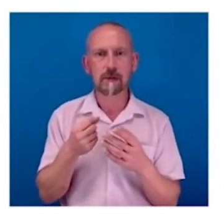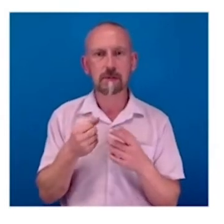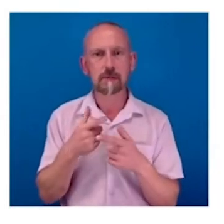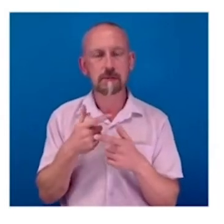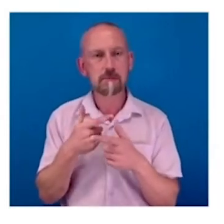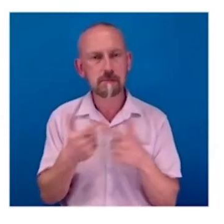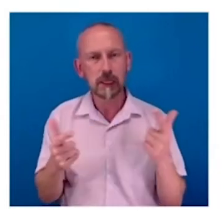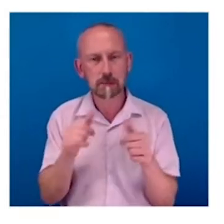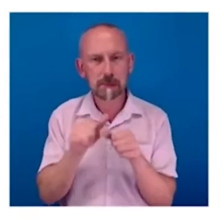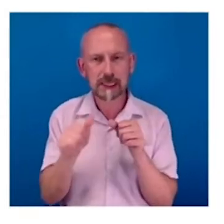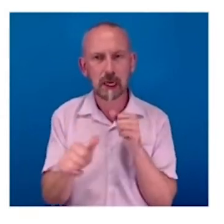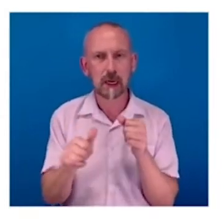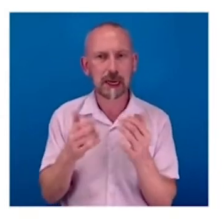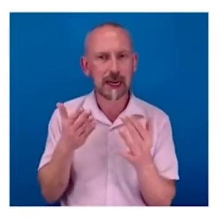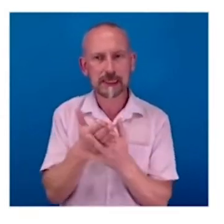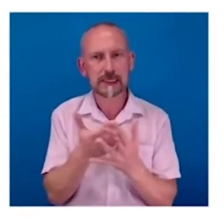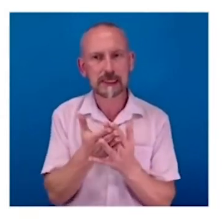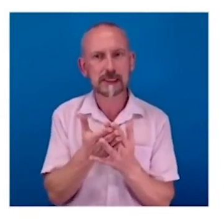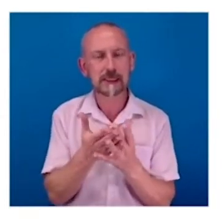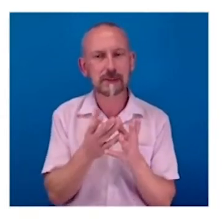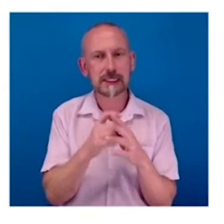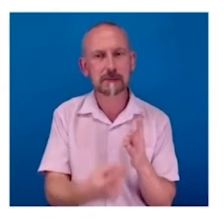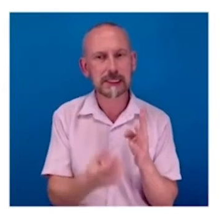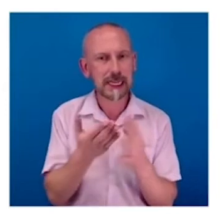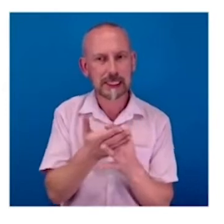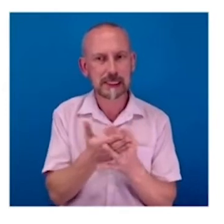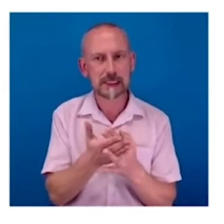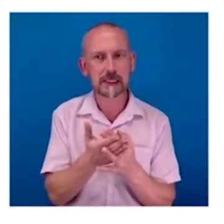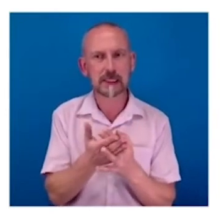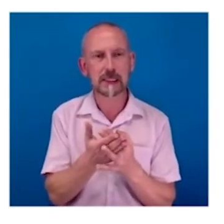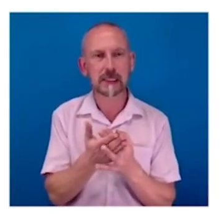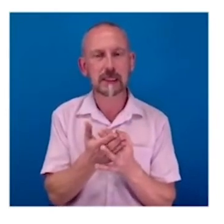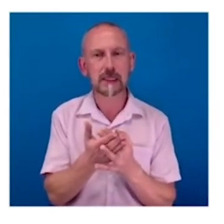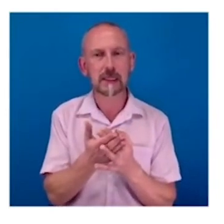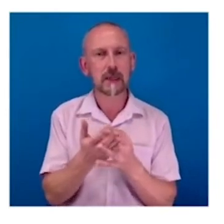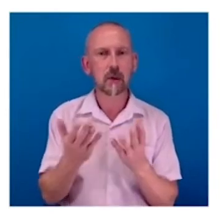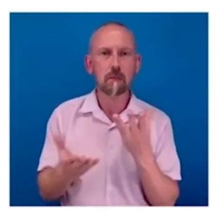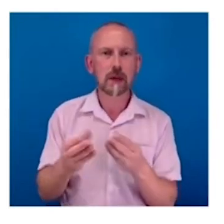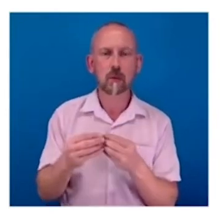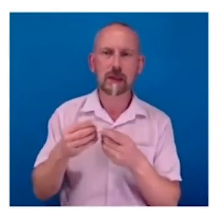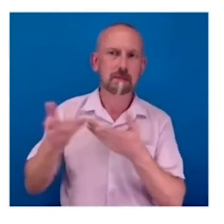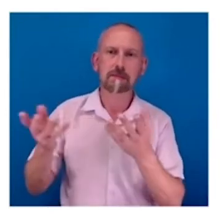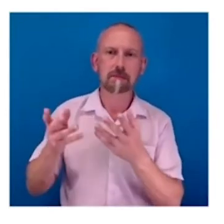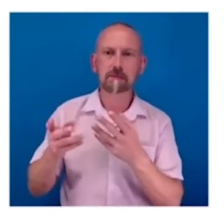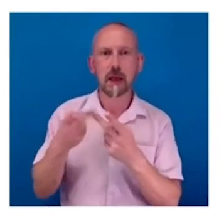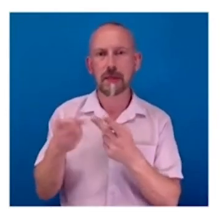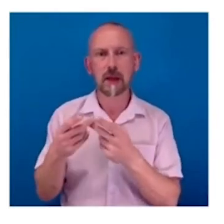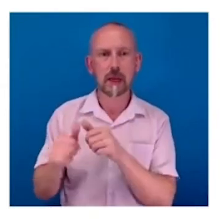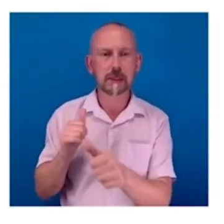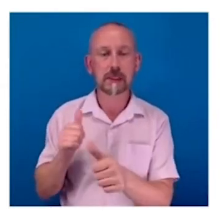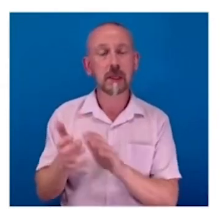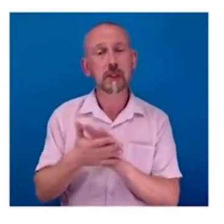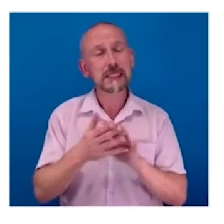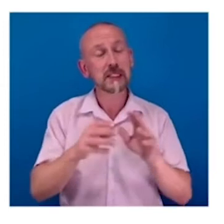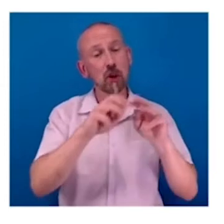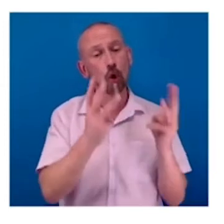solutions than other countries. Then I think the global companies, the leaders, should not only think English, and